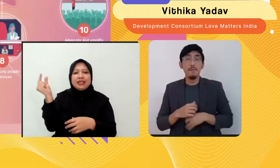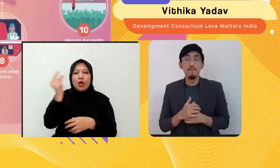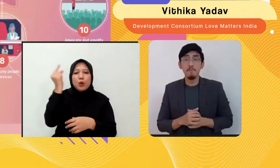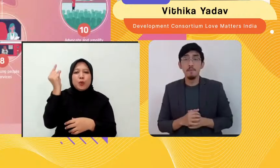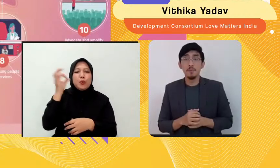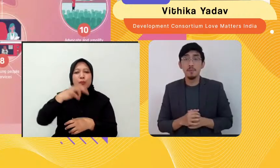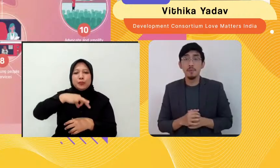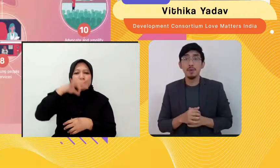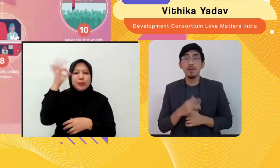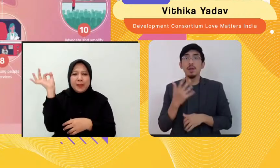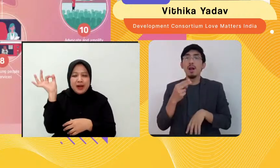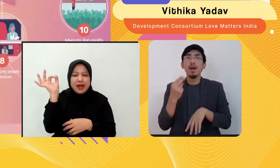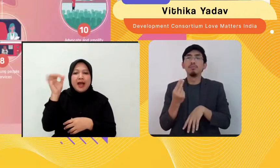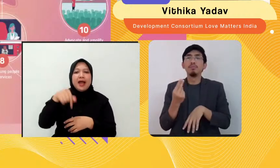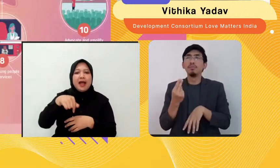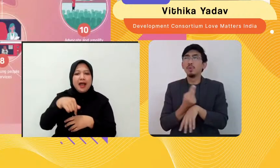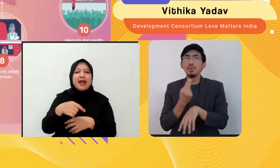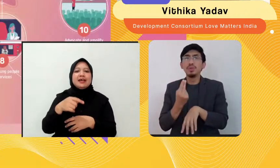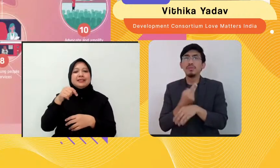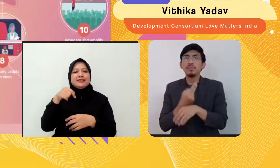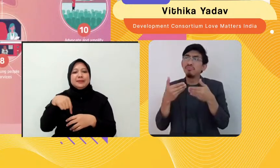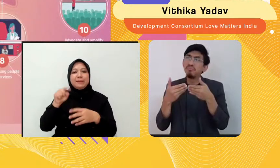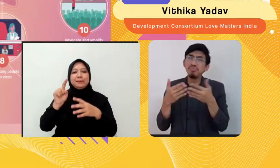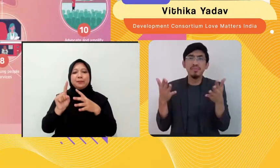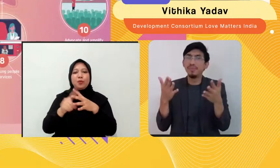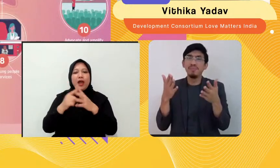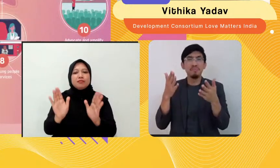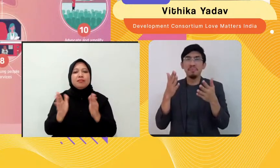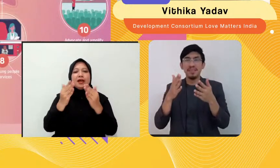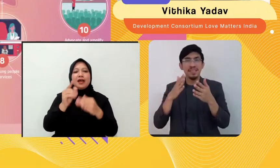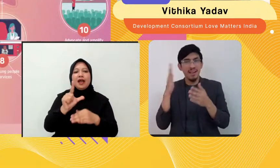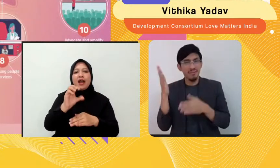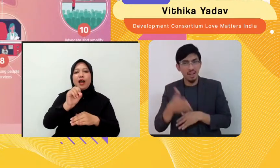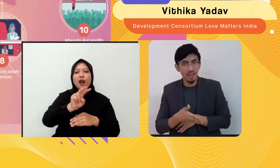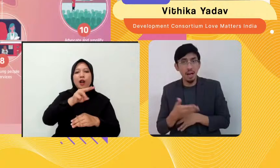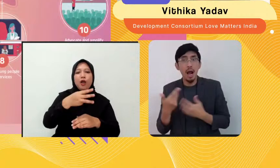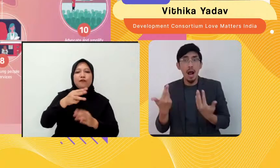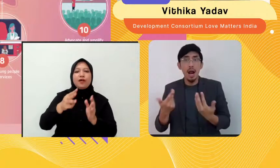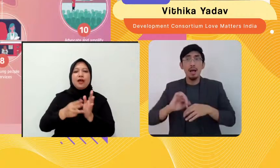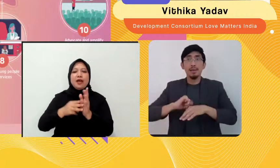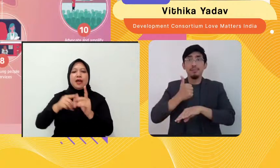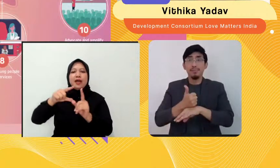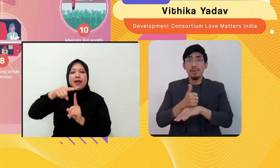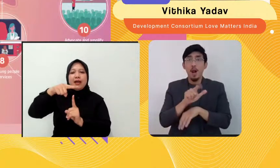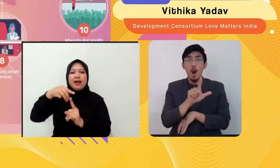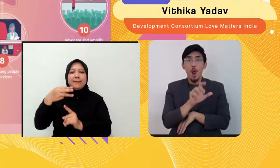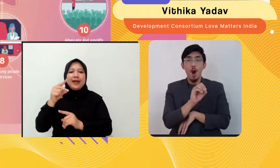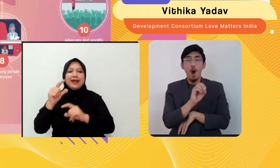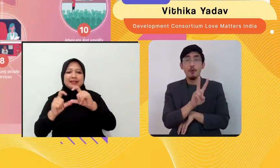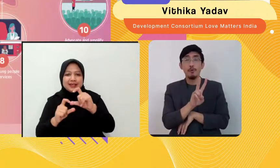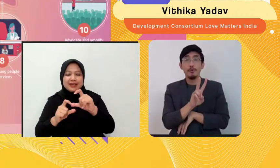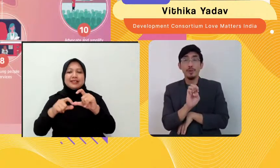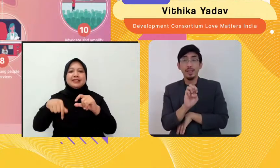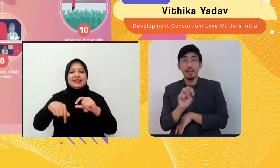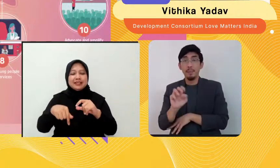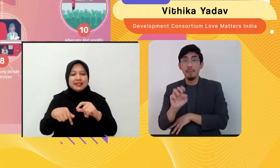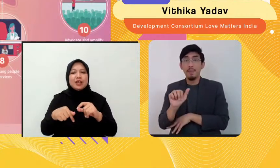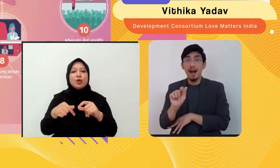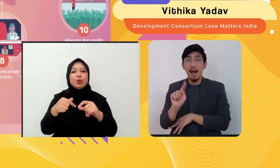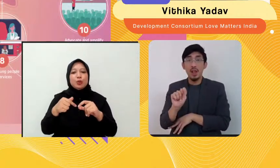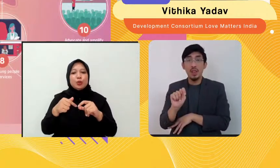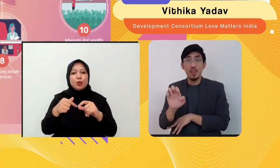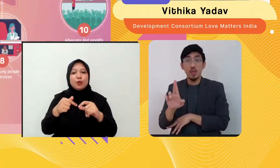we started Love Matters, family planning really, for all sorts of reasons, has been the most